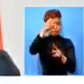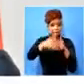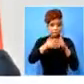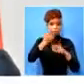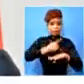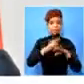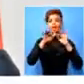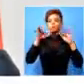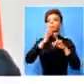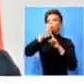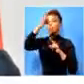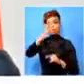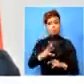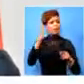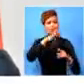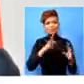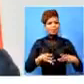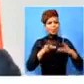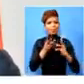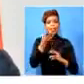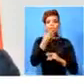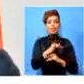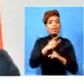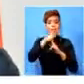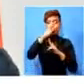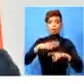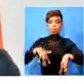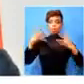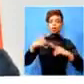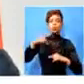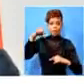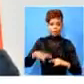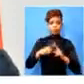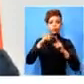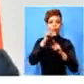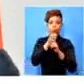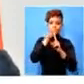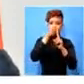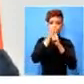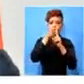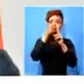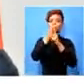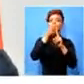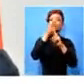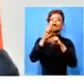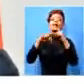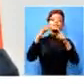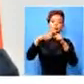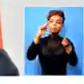way the people will not win if united. We have to mobilize until there is a moment of victory and